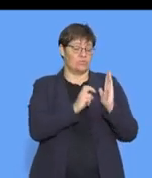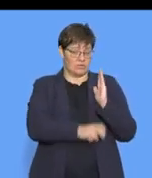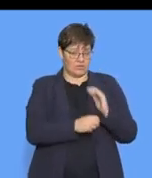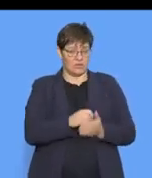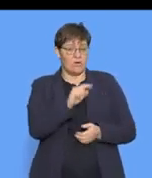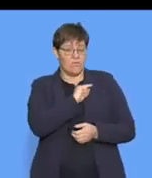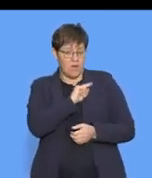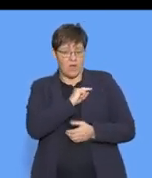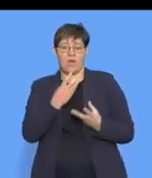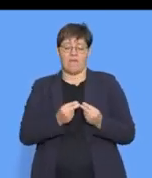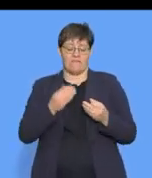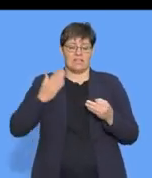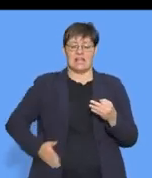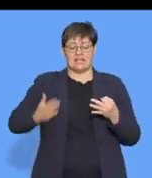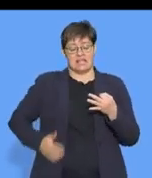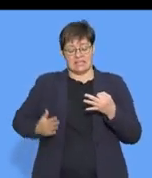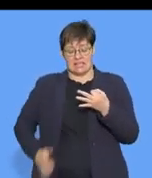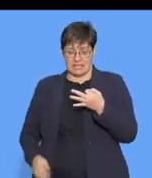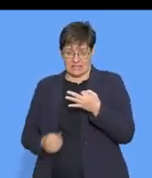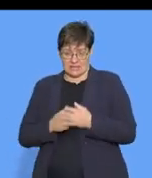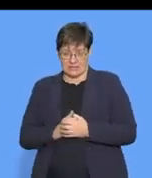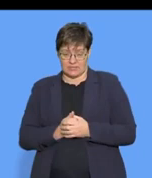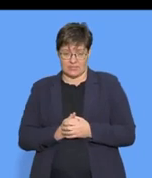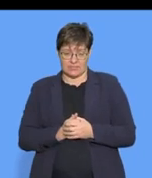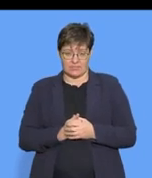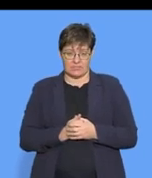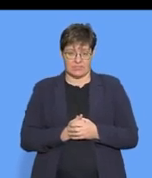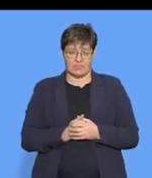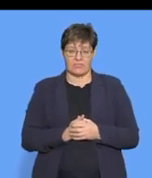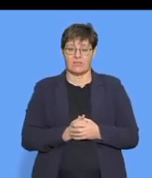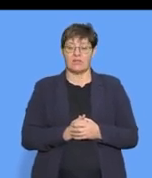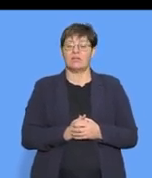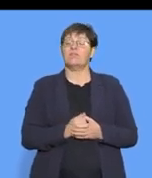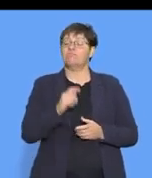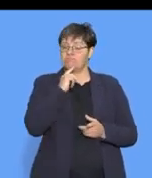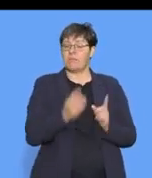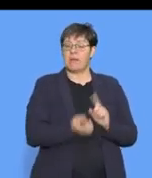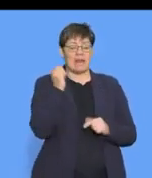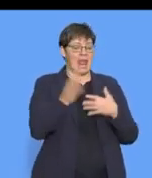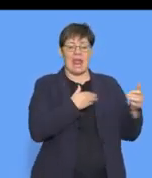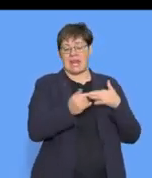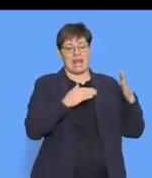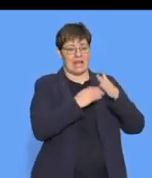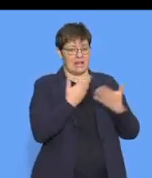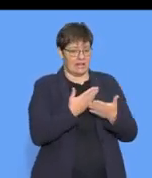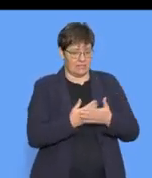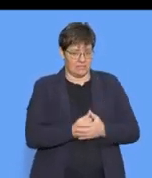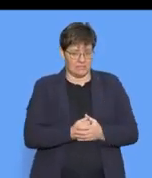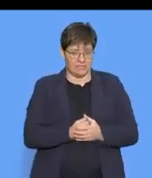rule, why? Because we have side, side and side. And we use cos rule, we can find any of the angles.